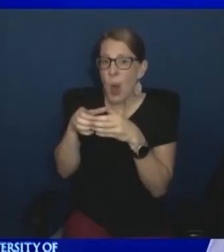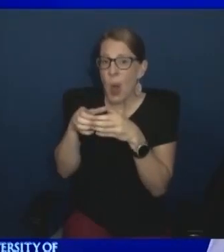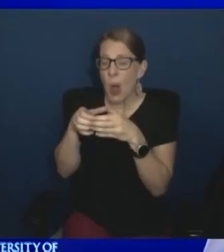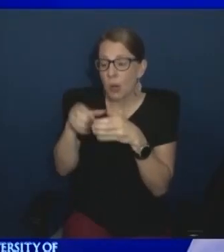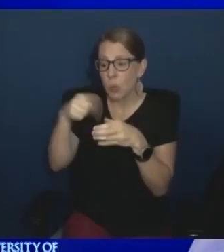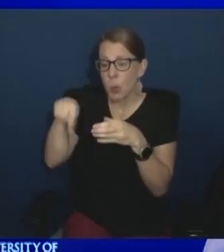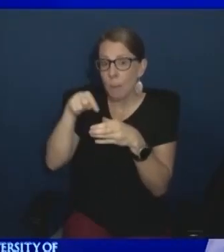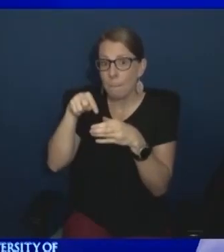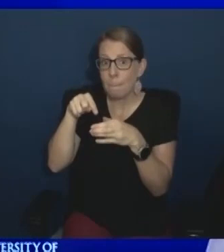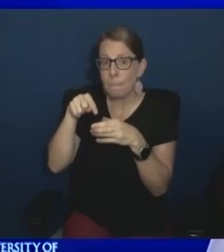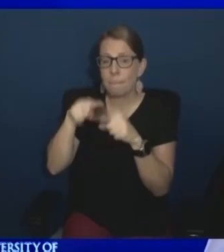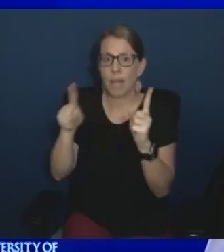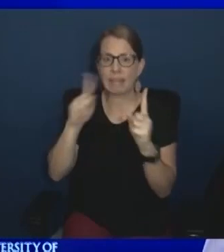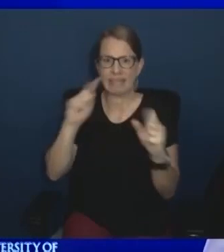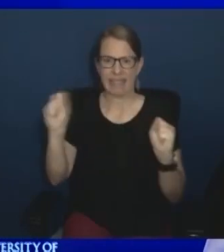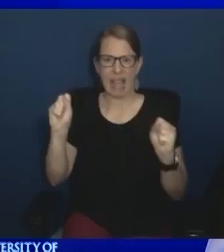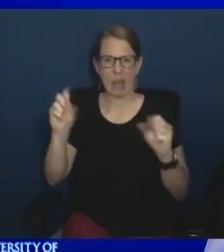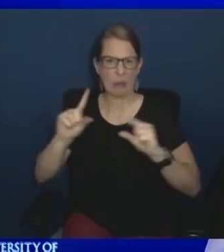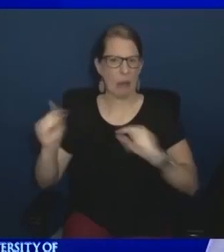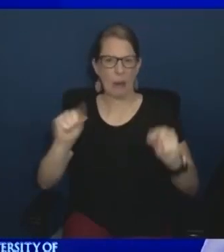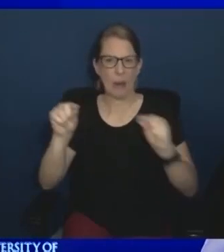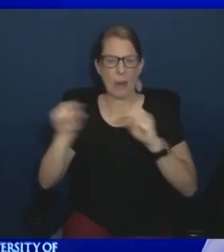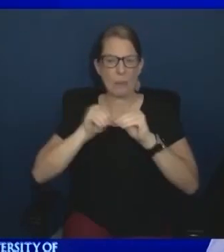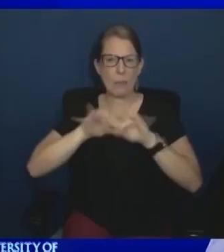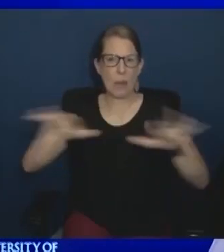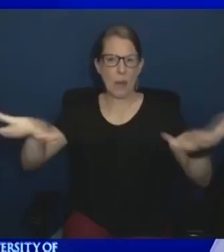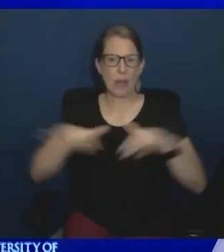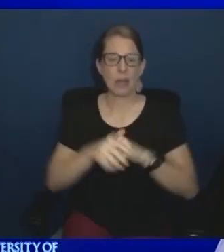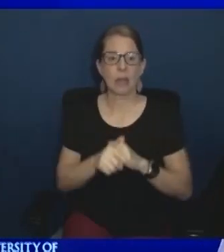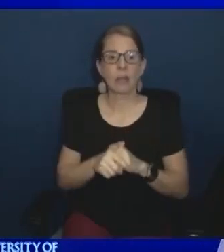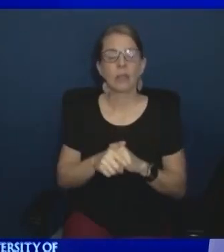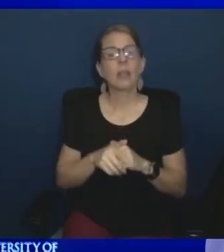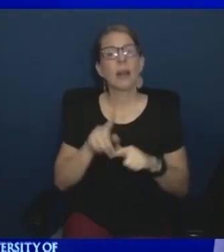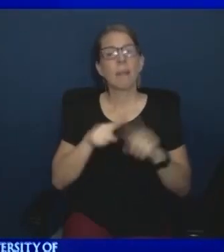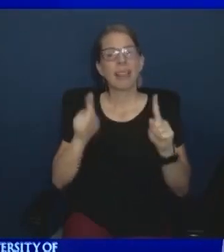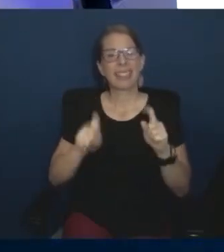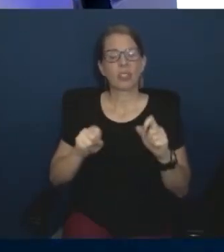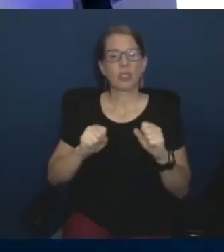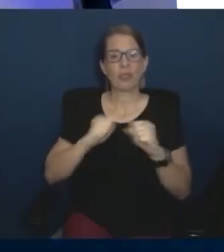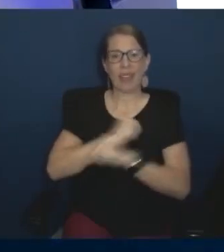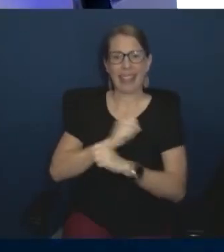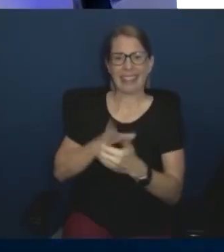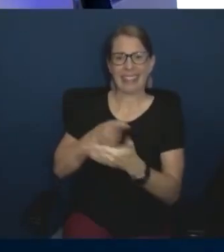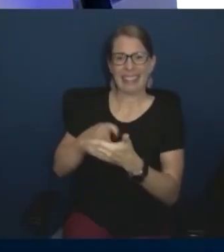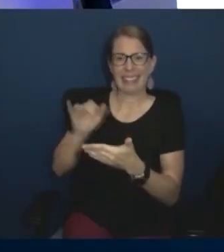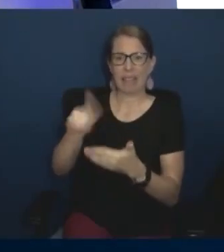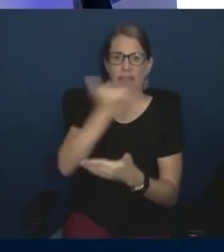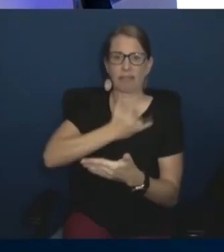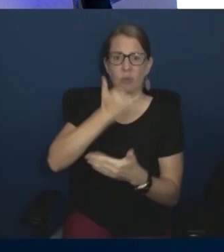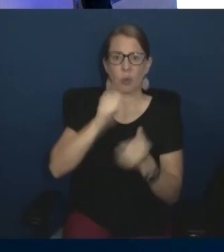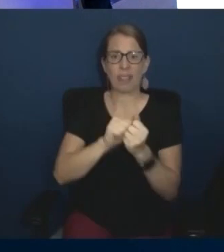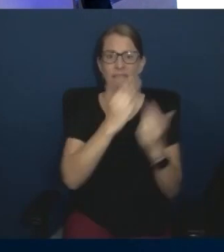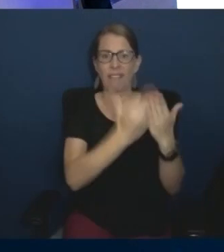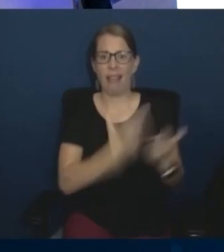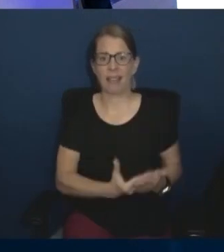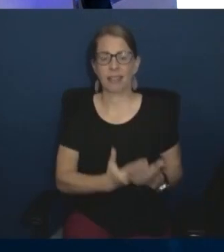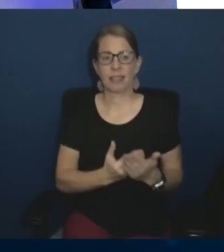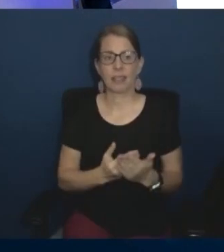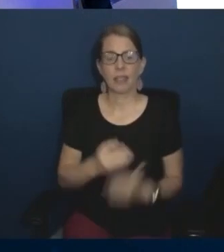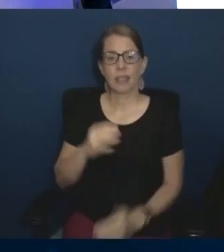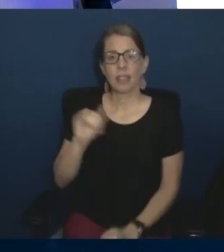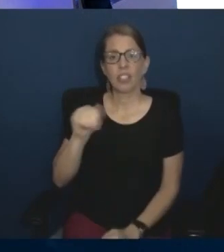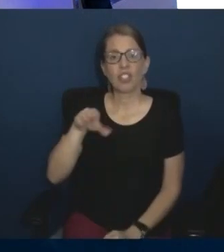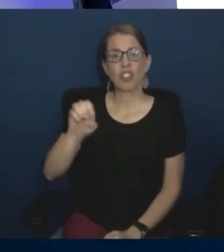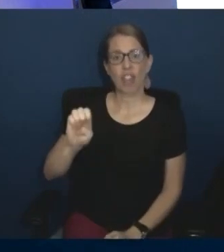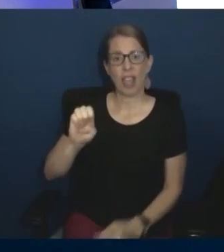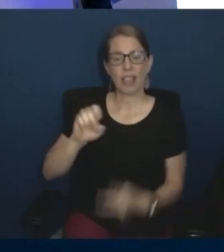need to continue to combat that with the actual facts. Jace Knudsen is a ICU pharmacist, and we also have Julie Rojas.